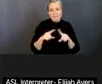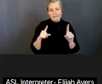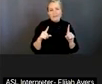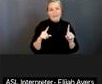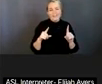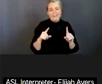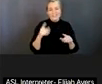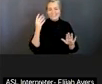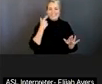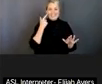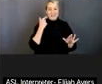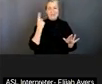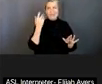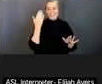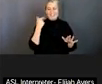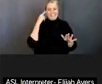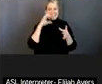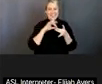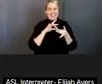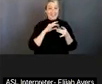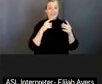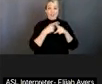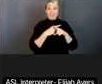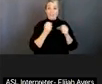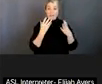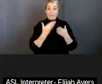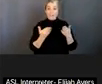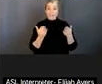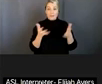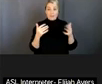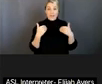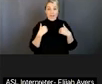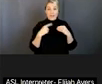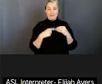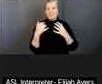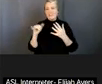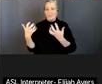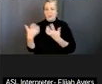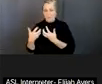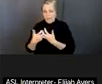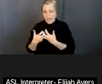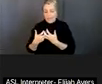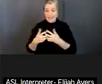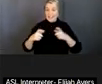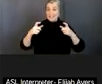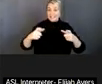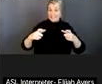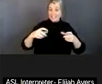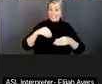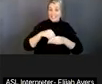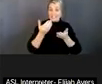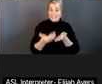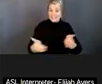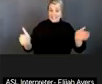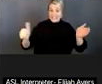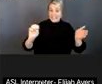one of the things I was thinking about is like, you know, this conflict that many people have had about like a roommate situation where there's dishes in the sink. The no needs nomad